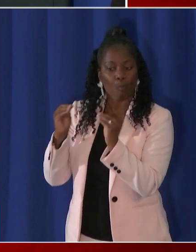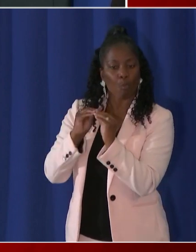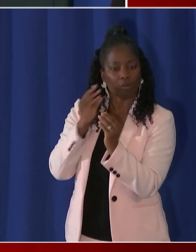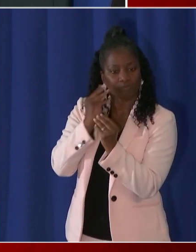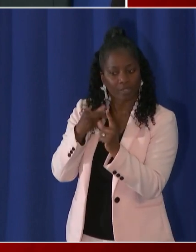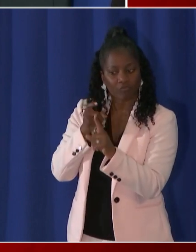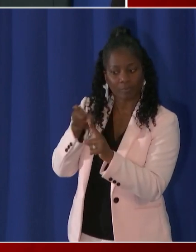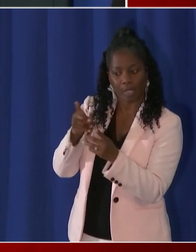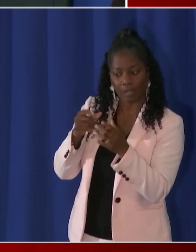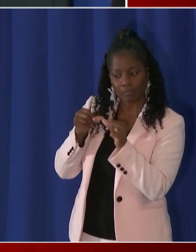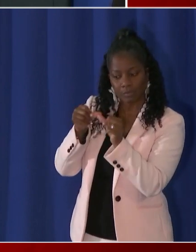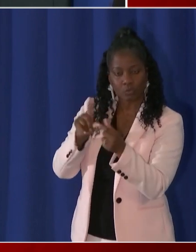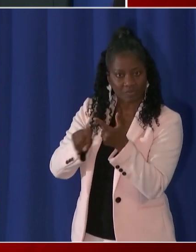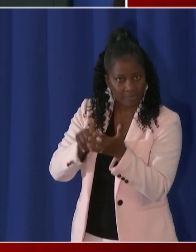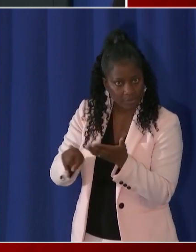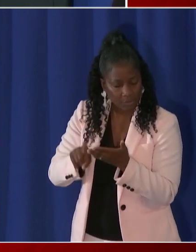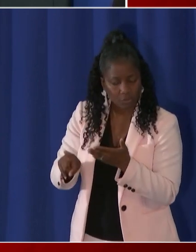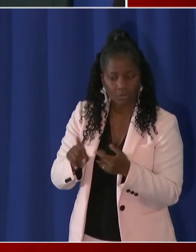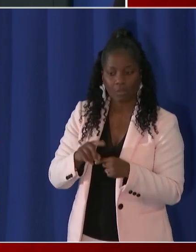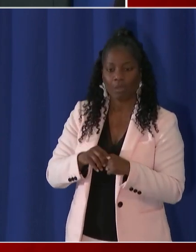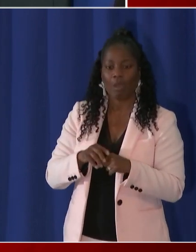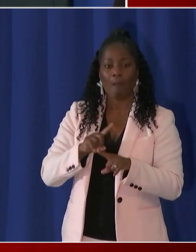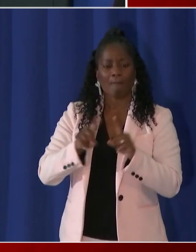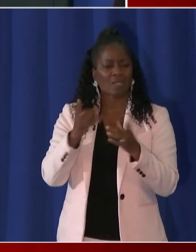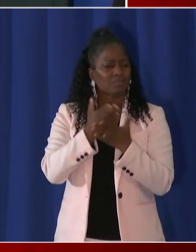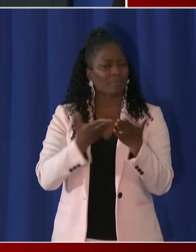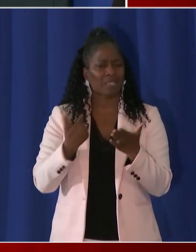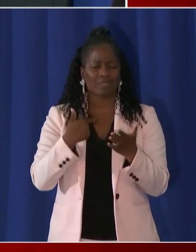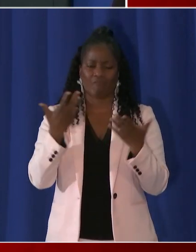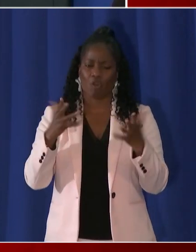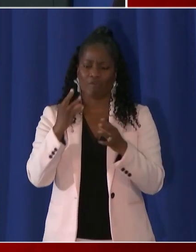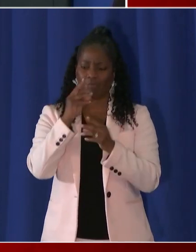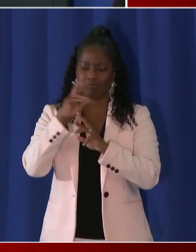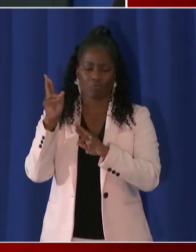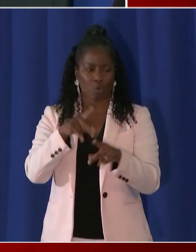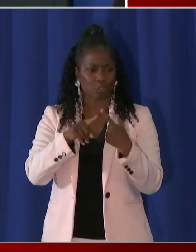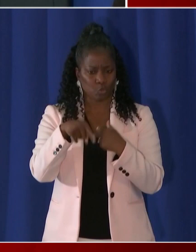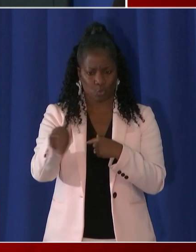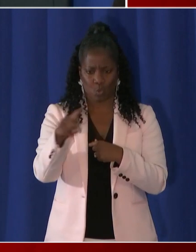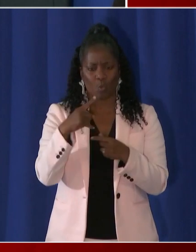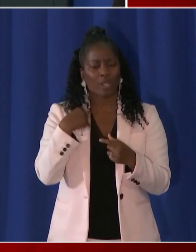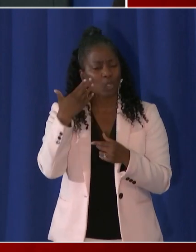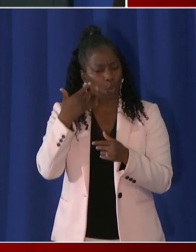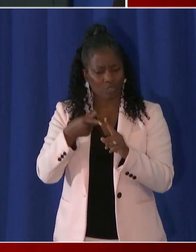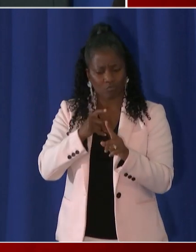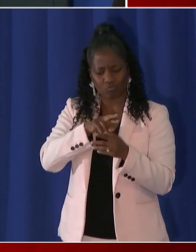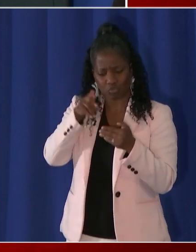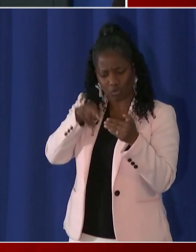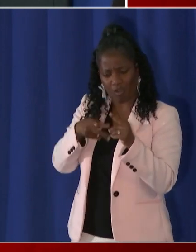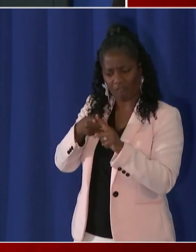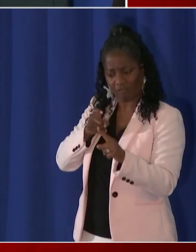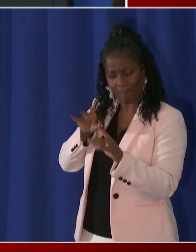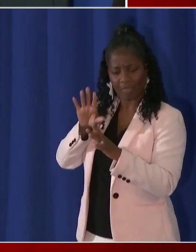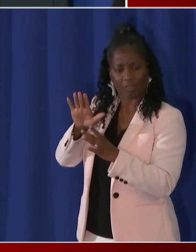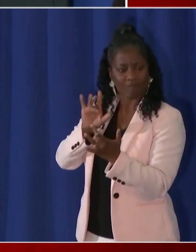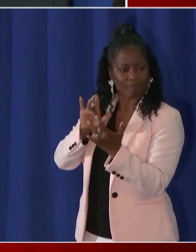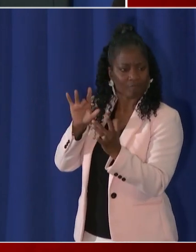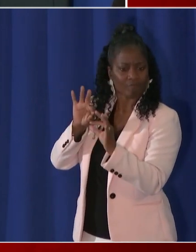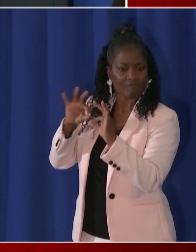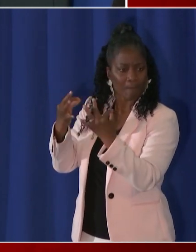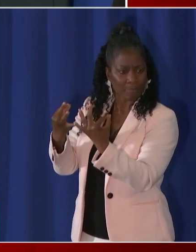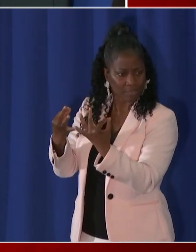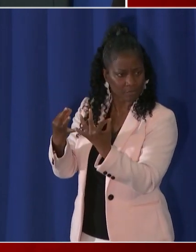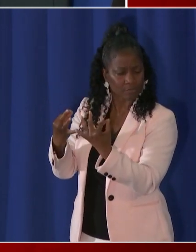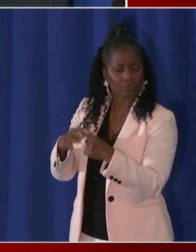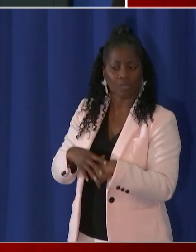enforcement investigation. Some of the things that I've reported to you today, we know as a result of our contact with the family, and we will continue to